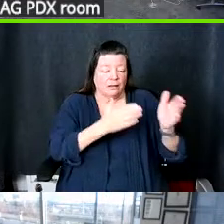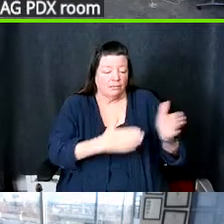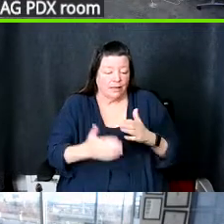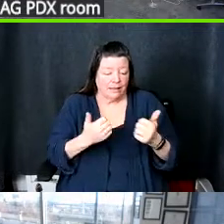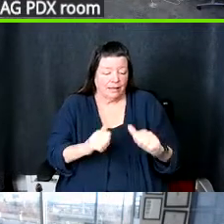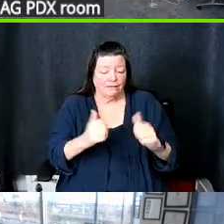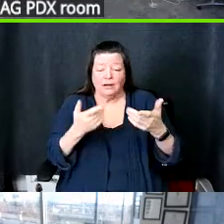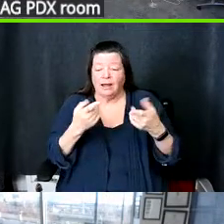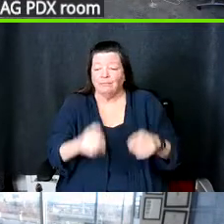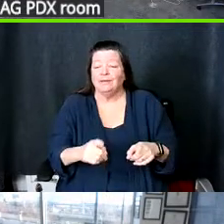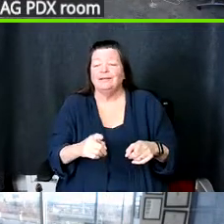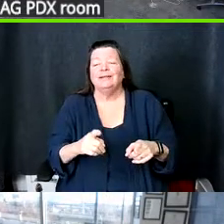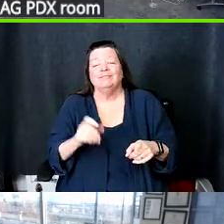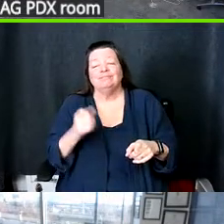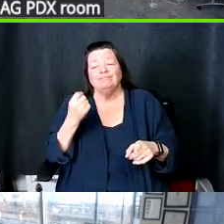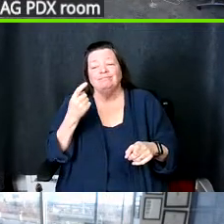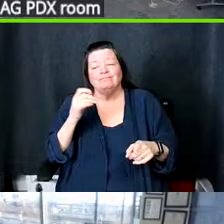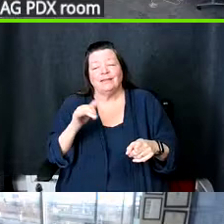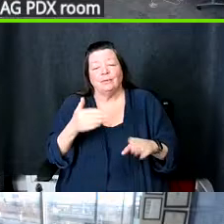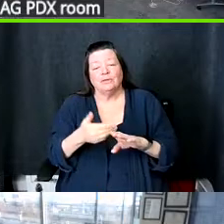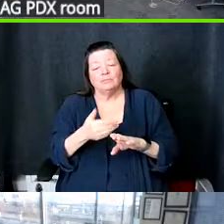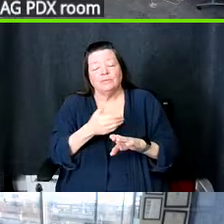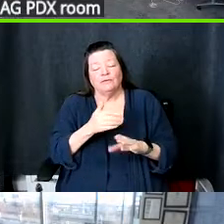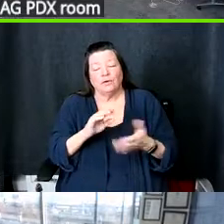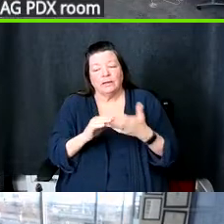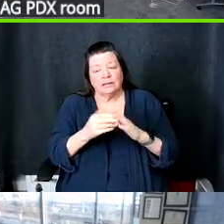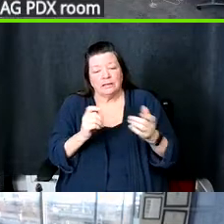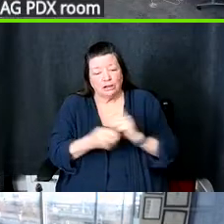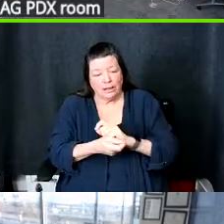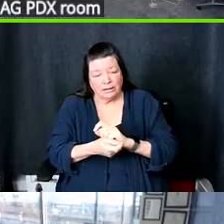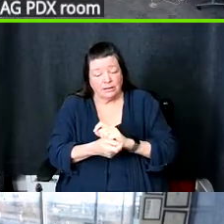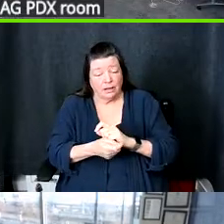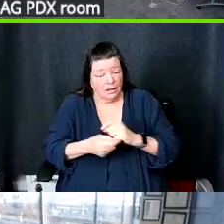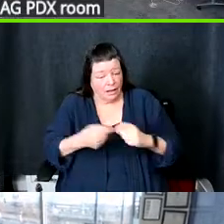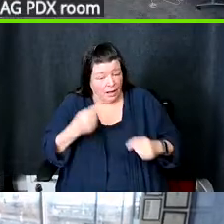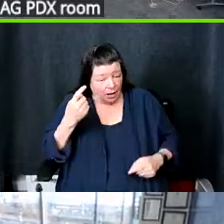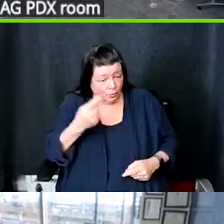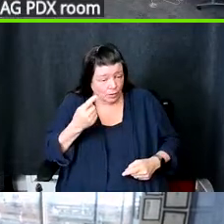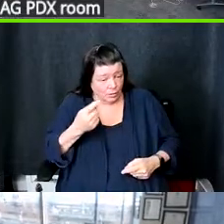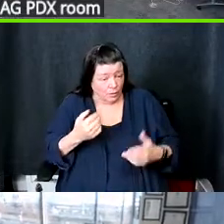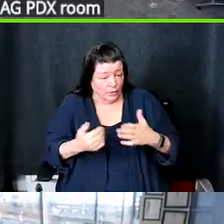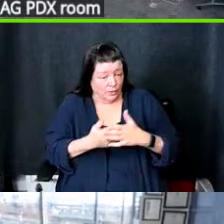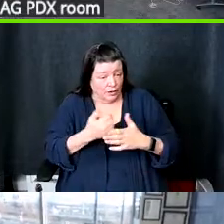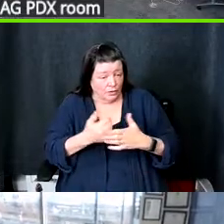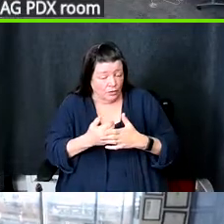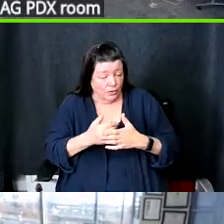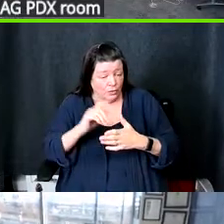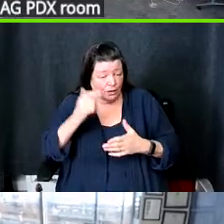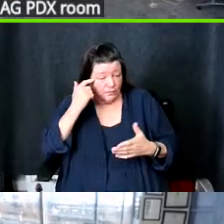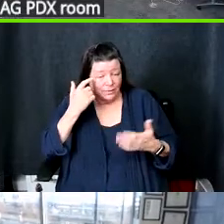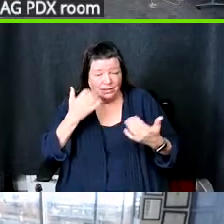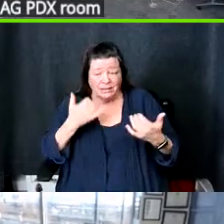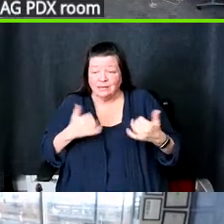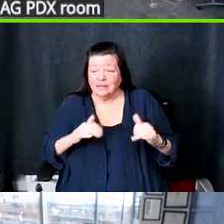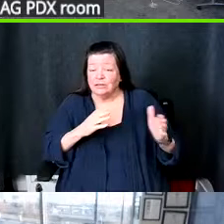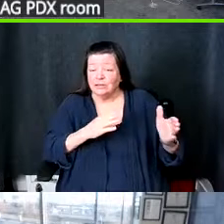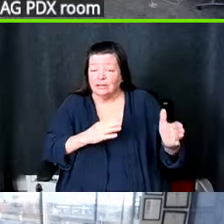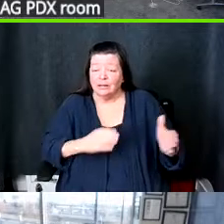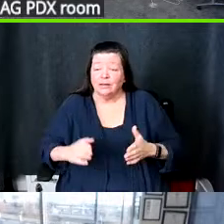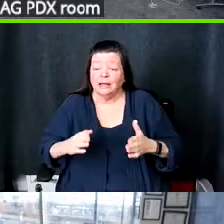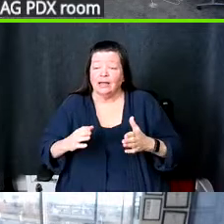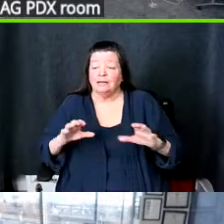before the city changed. So I'm sort of wondering, in the new city organization, is there still a plan to do a